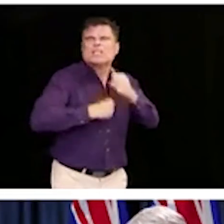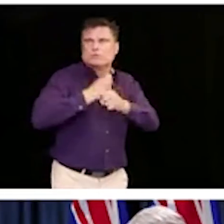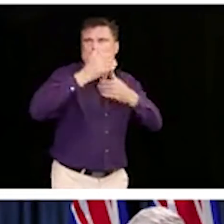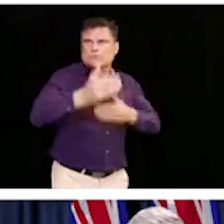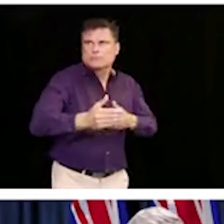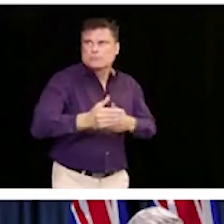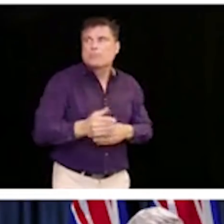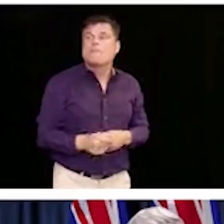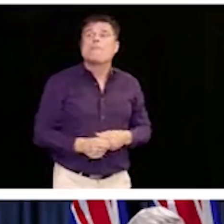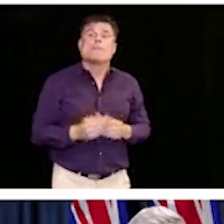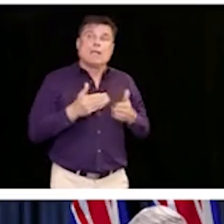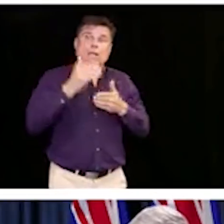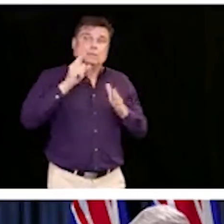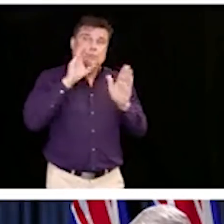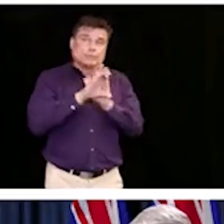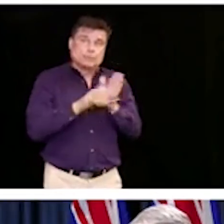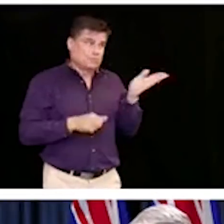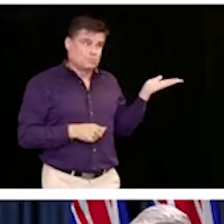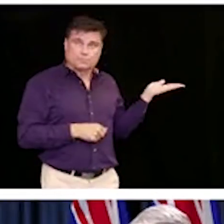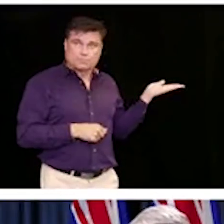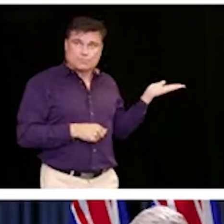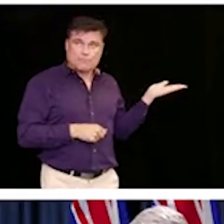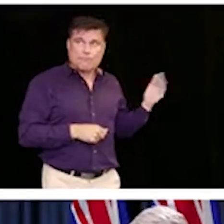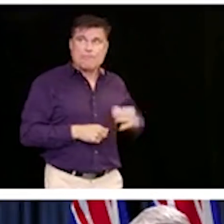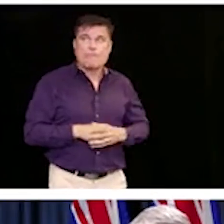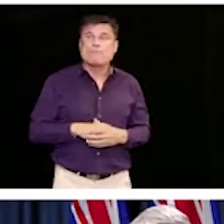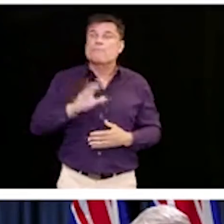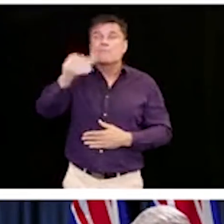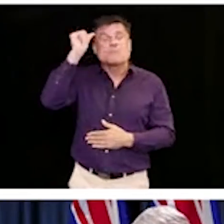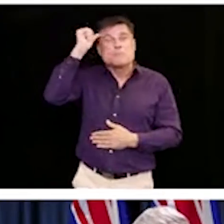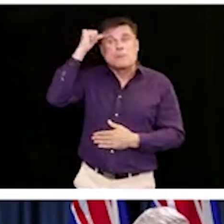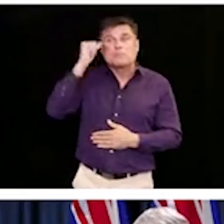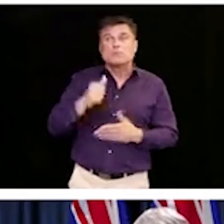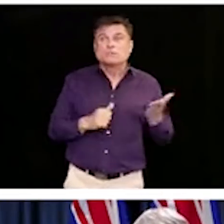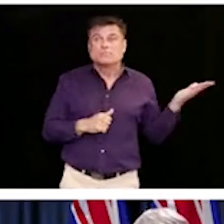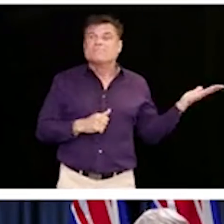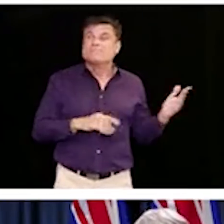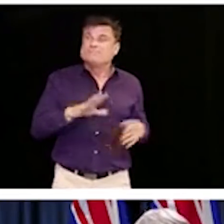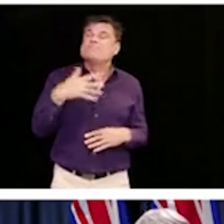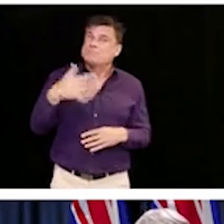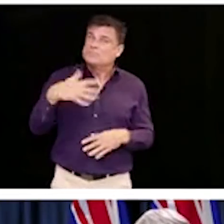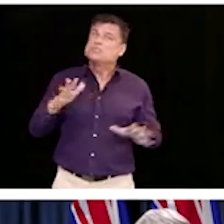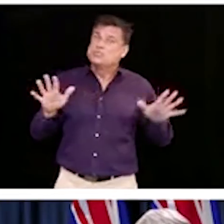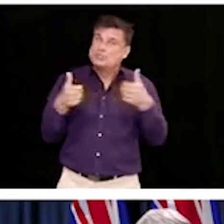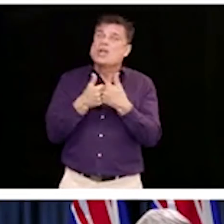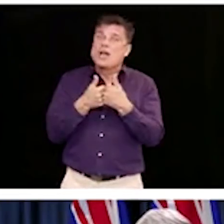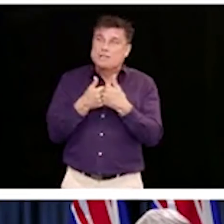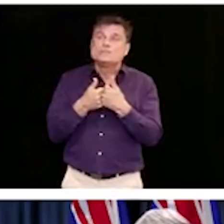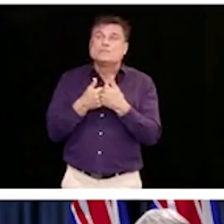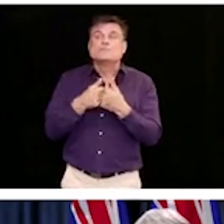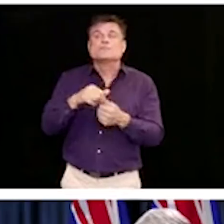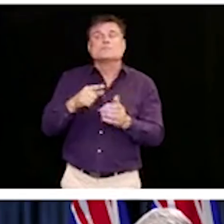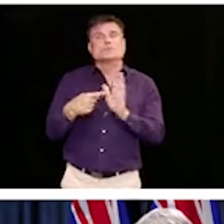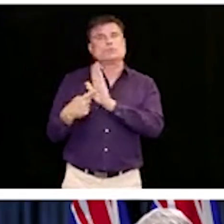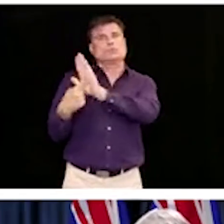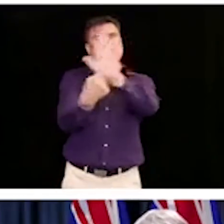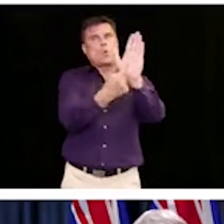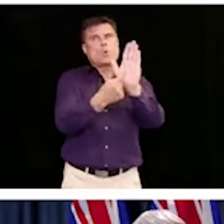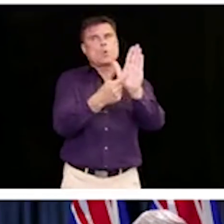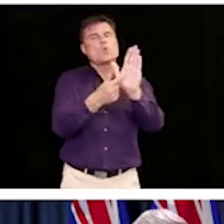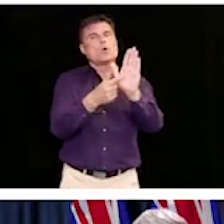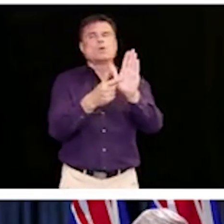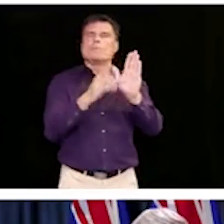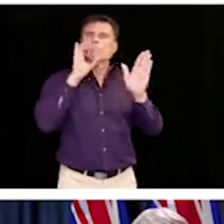So I can't emphasize enough the challenges in preparing any kind of scenario right now. To present a